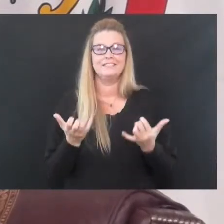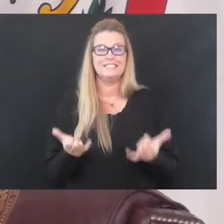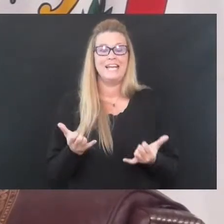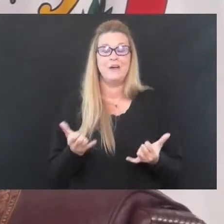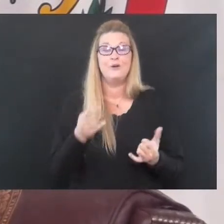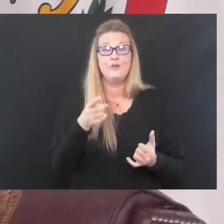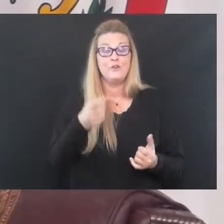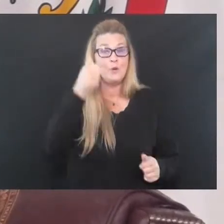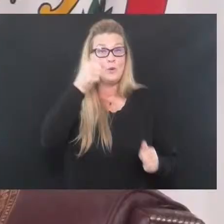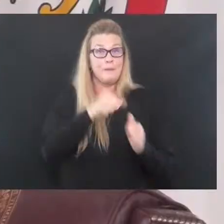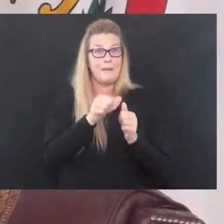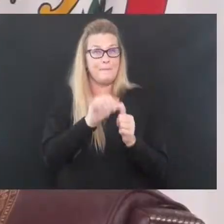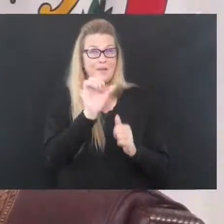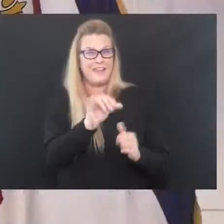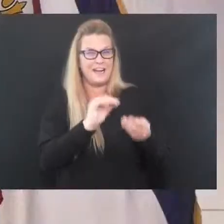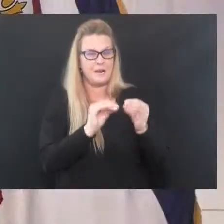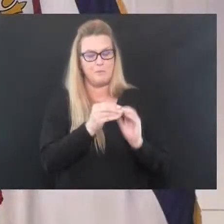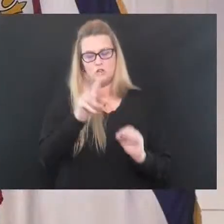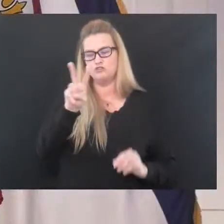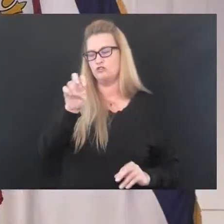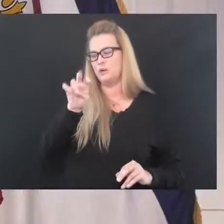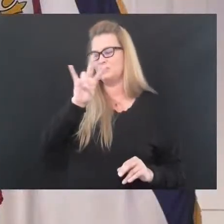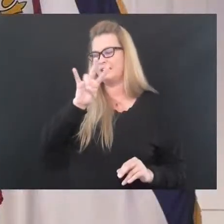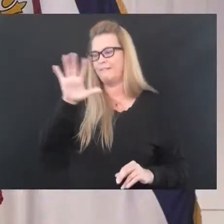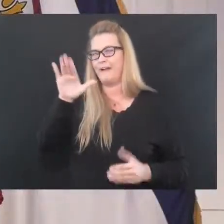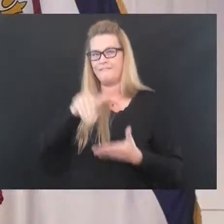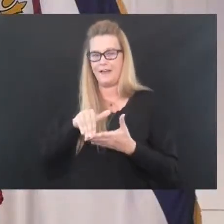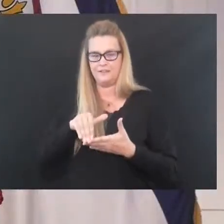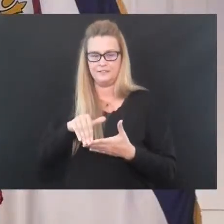if you'll remember this number, 275,000.